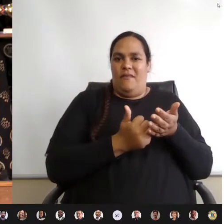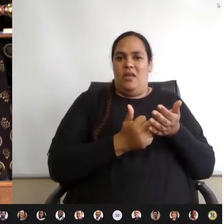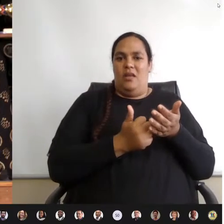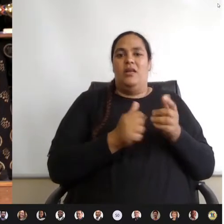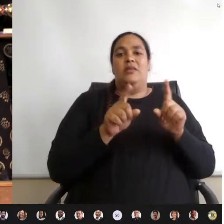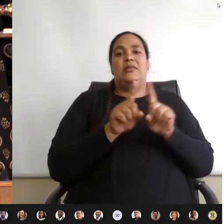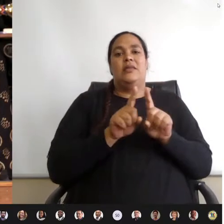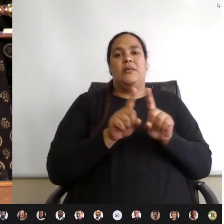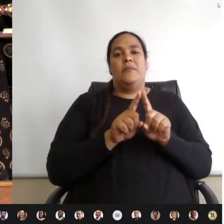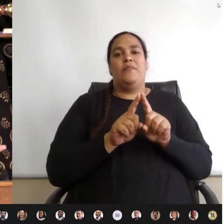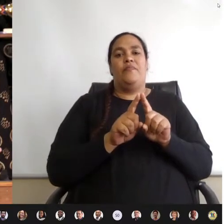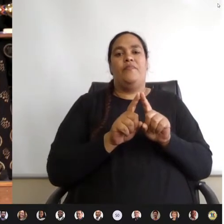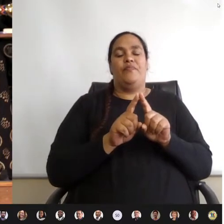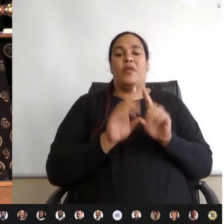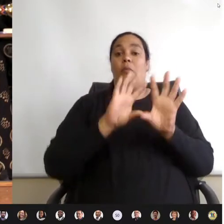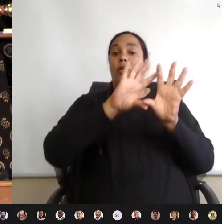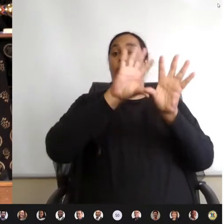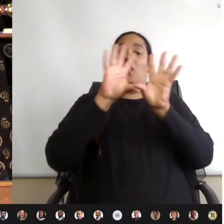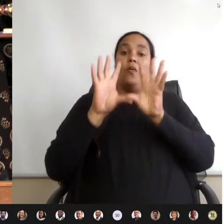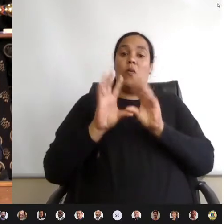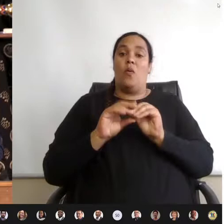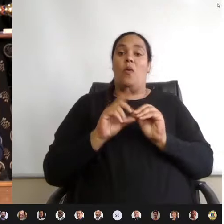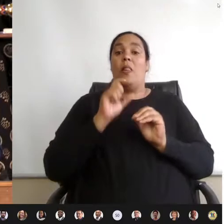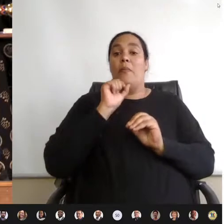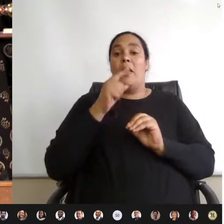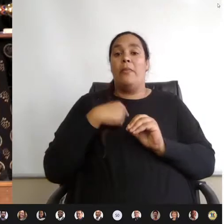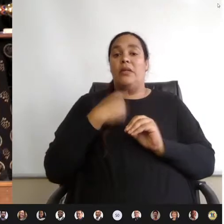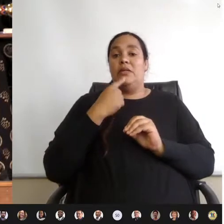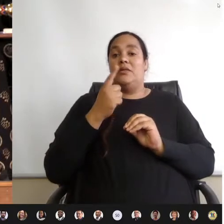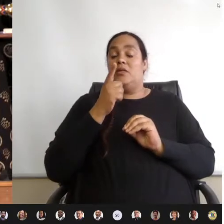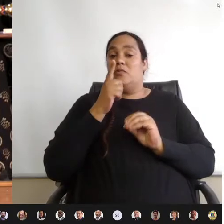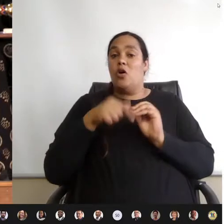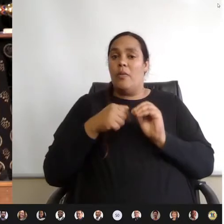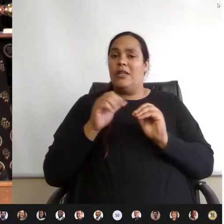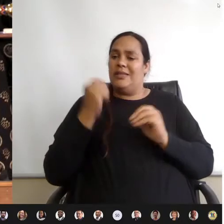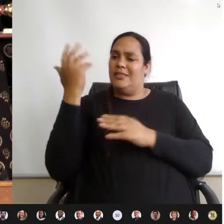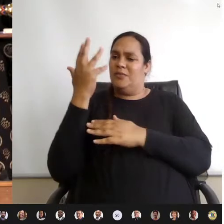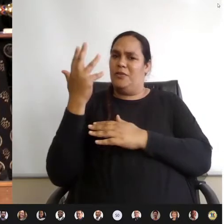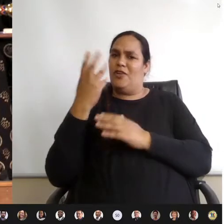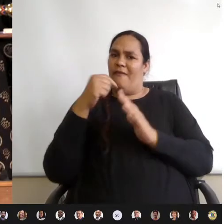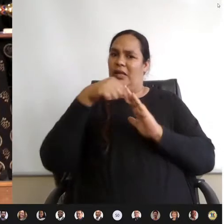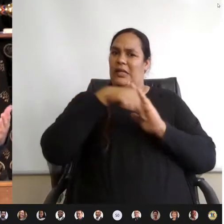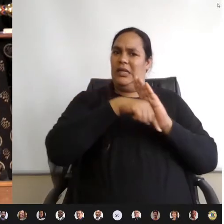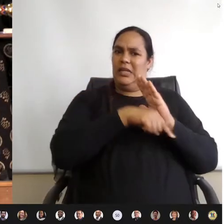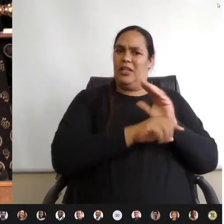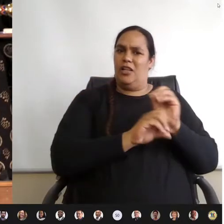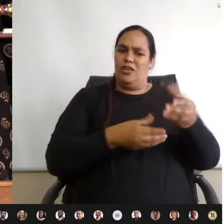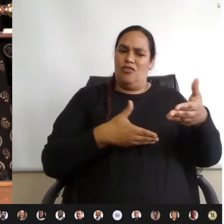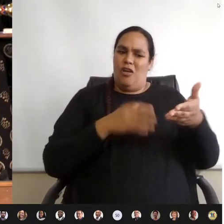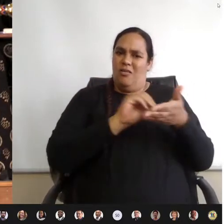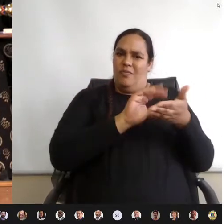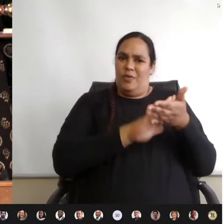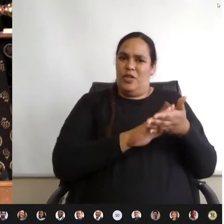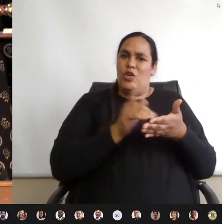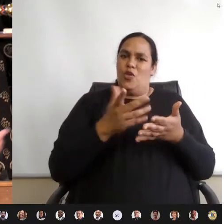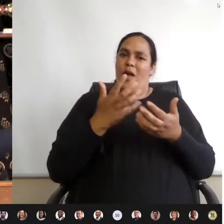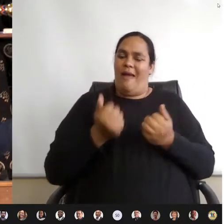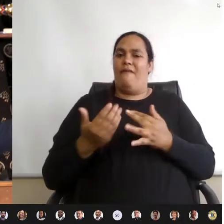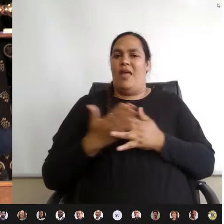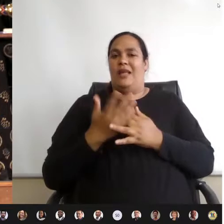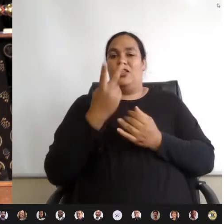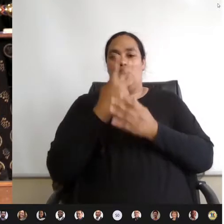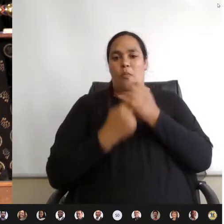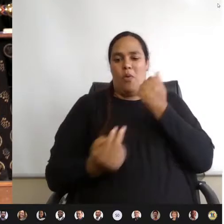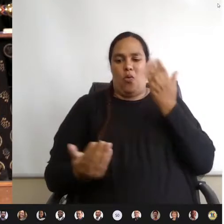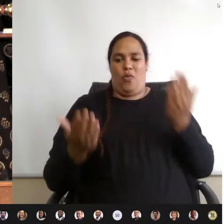course, over and above that, and what I spoke to was the speech. It was detailed and documented, and you've got access to both of those,